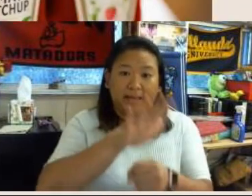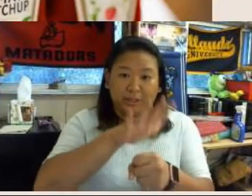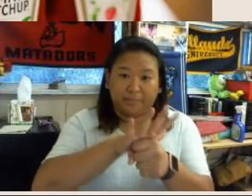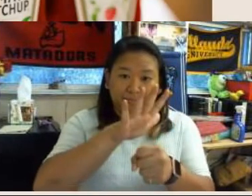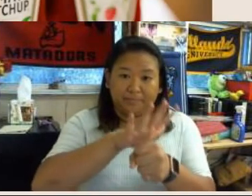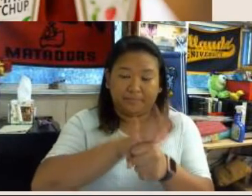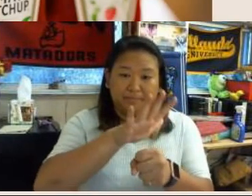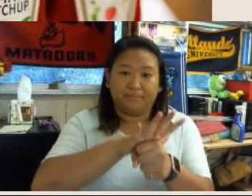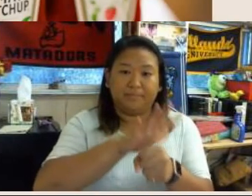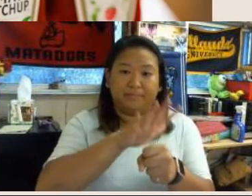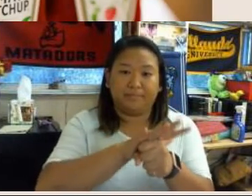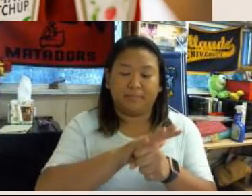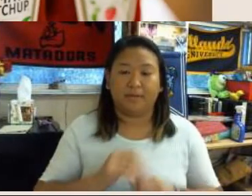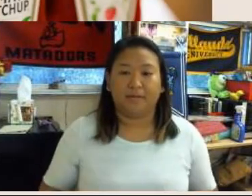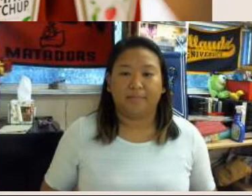Ketchup,